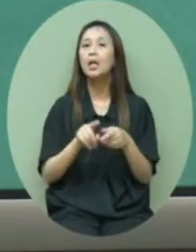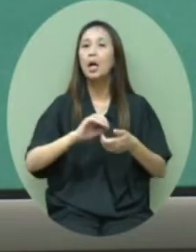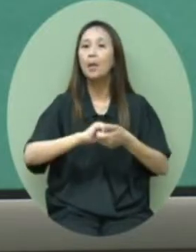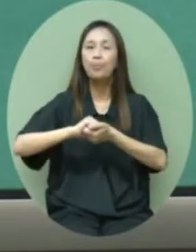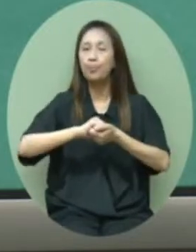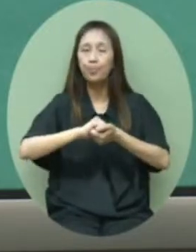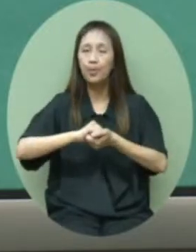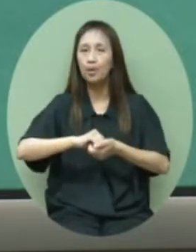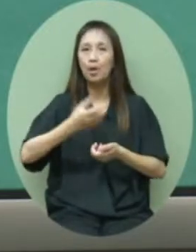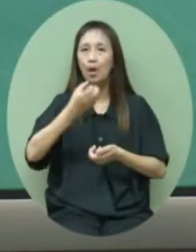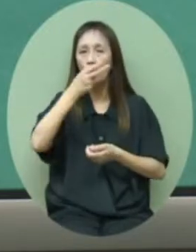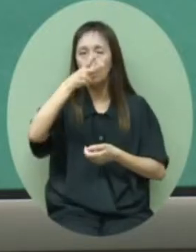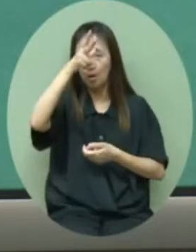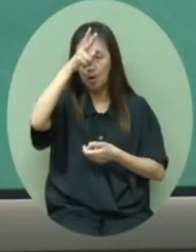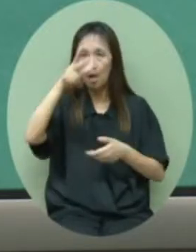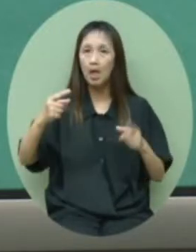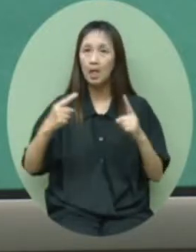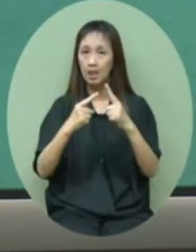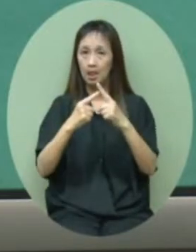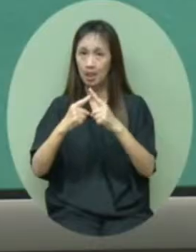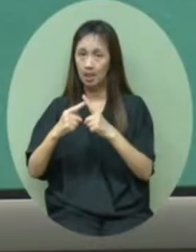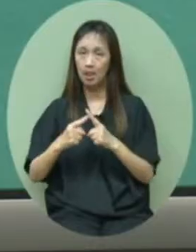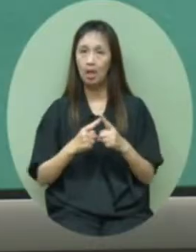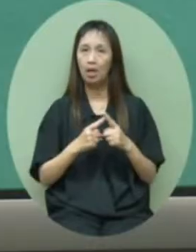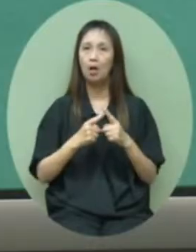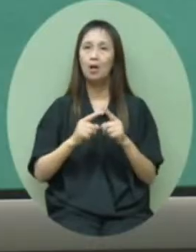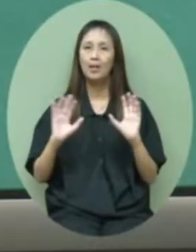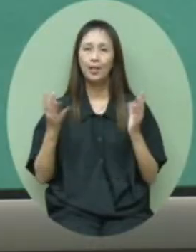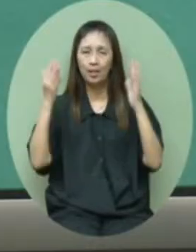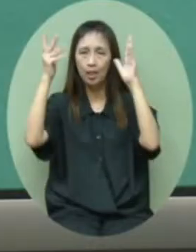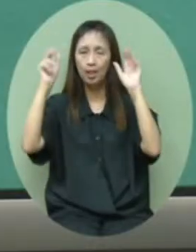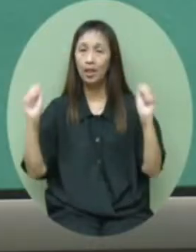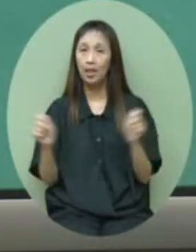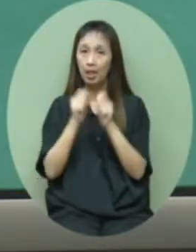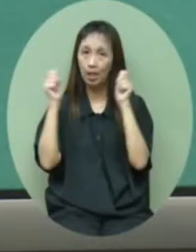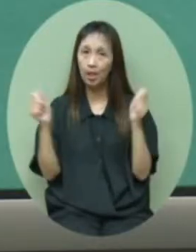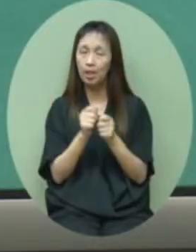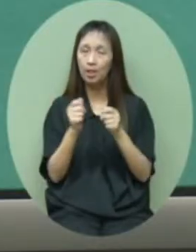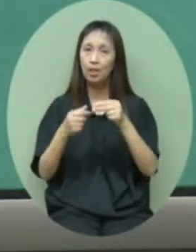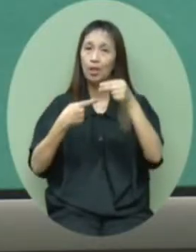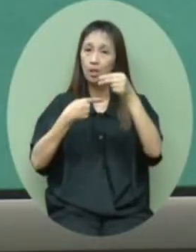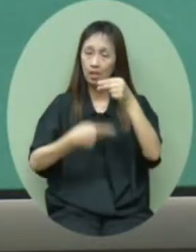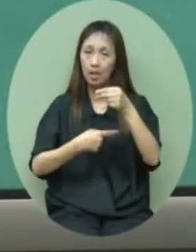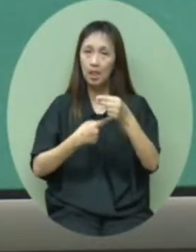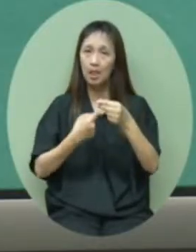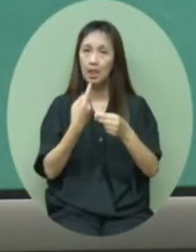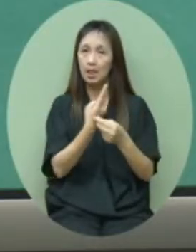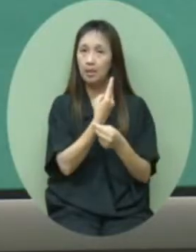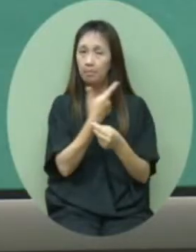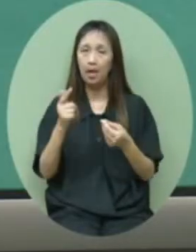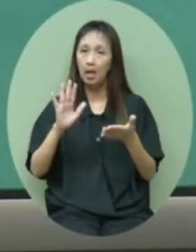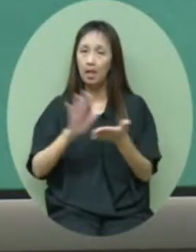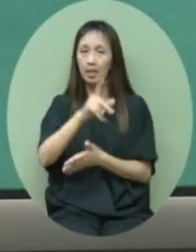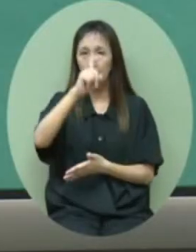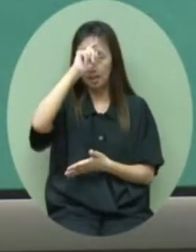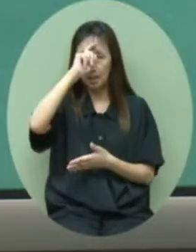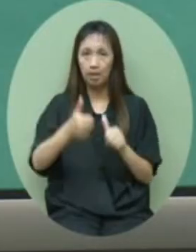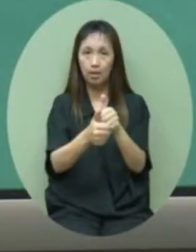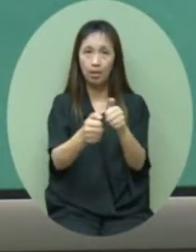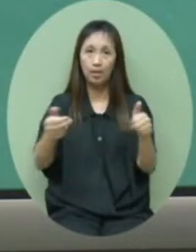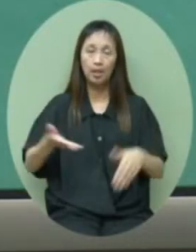anniversary. And I hope more organizations join in this campaign so that we could all celebrate